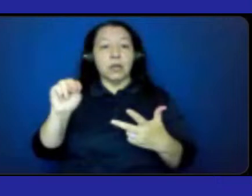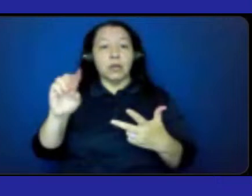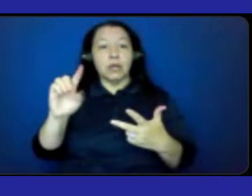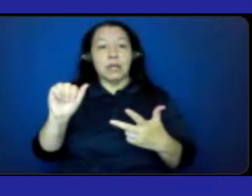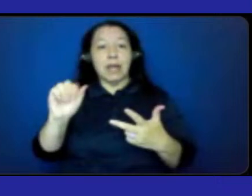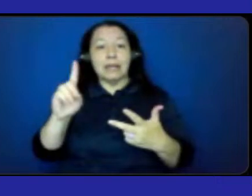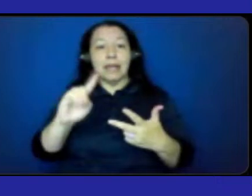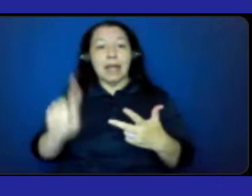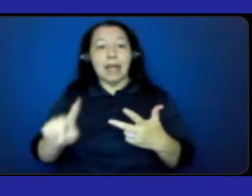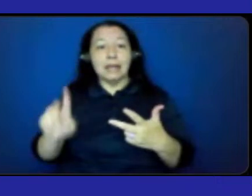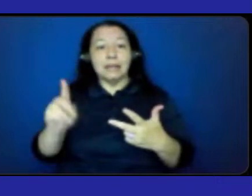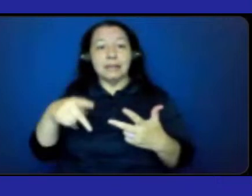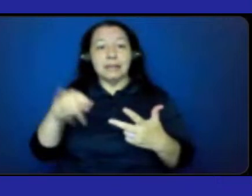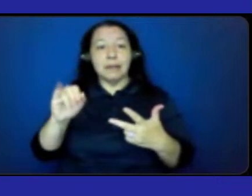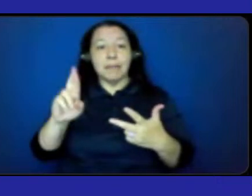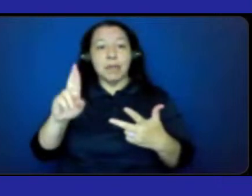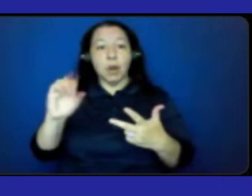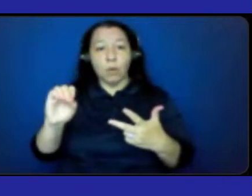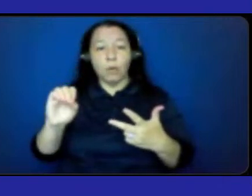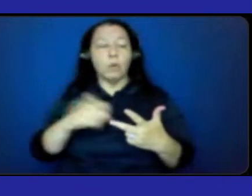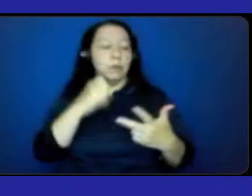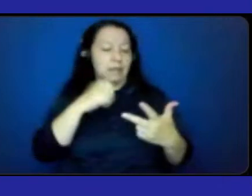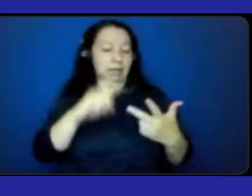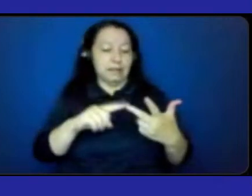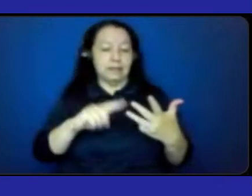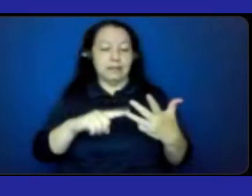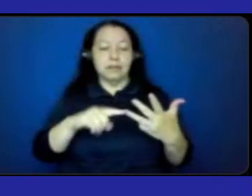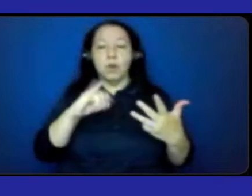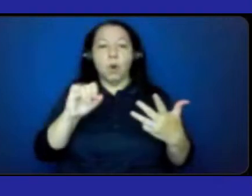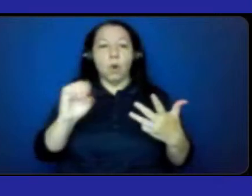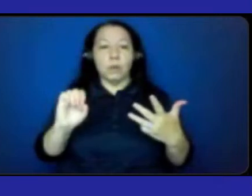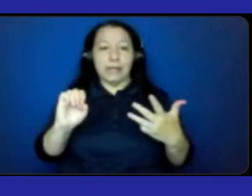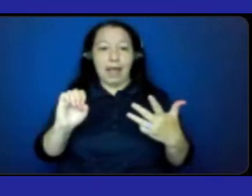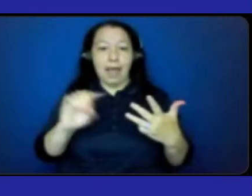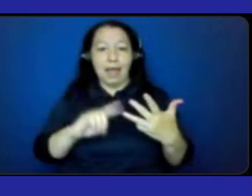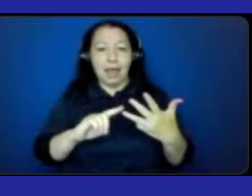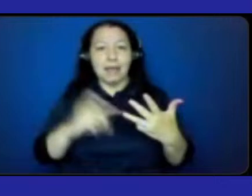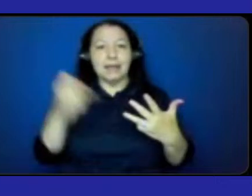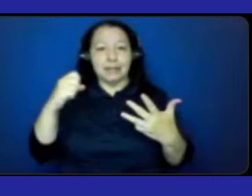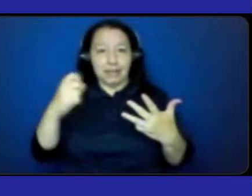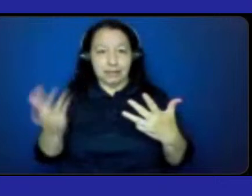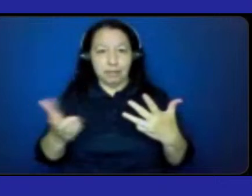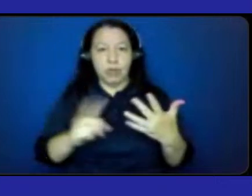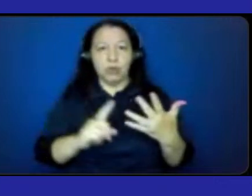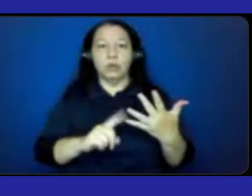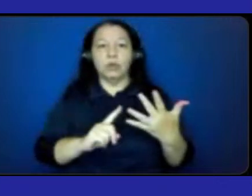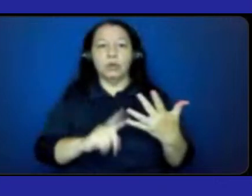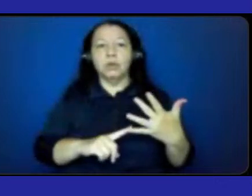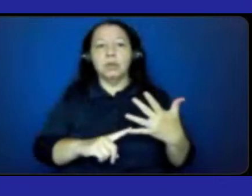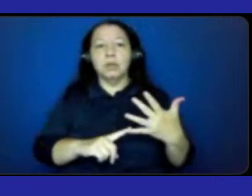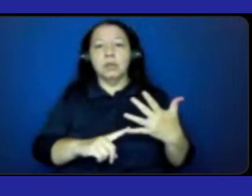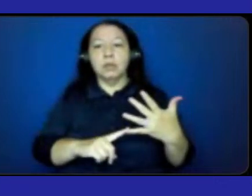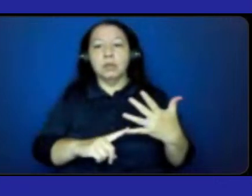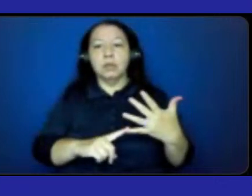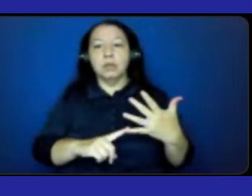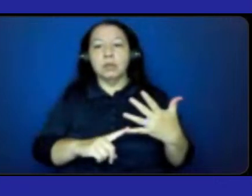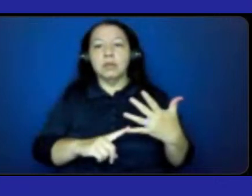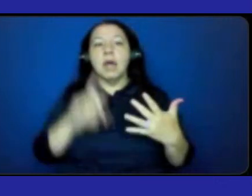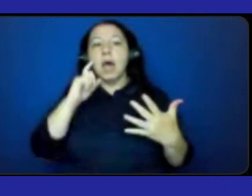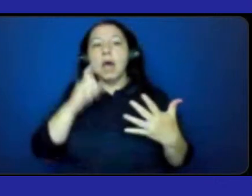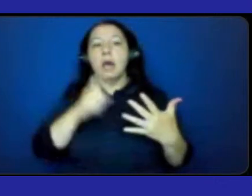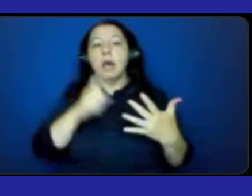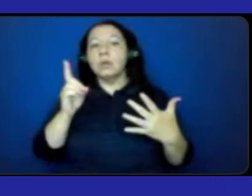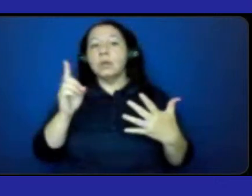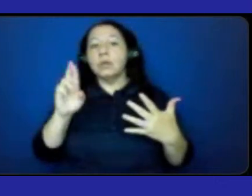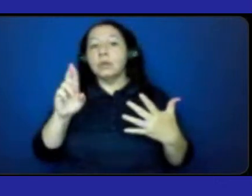Yes. and Jose Pagan. Here, yes. And I didn't notice, is Dr. Katz